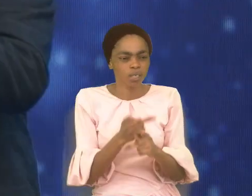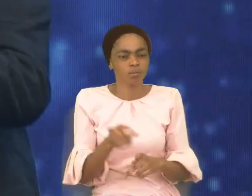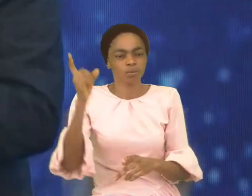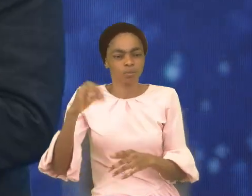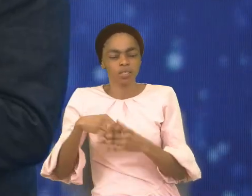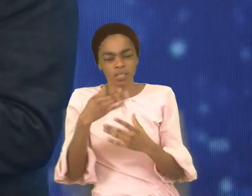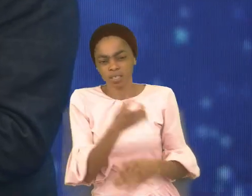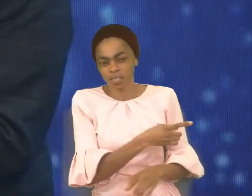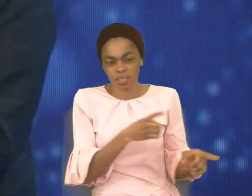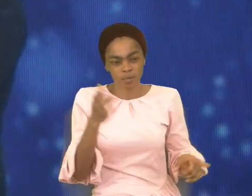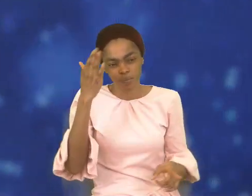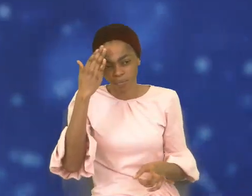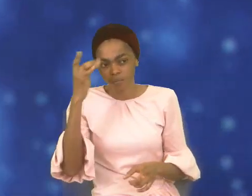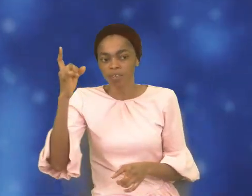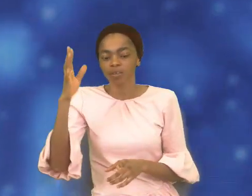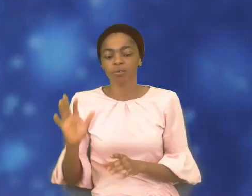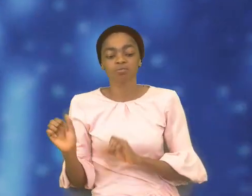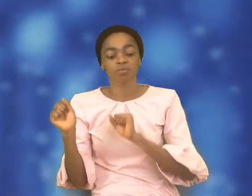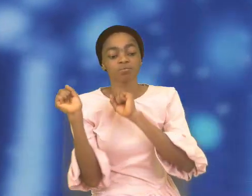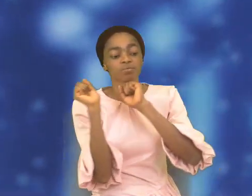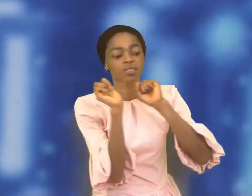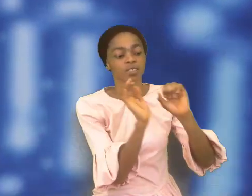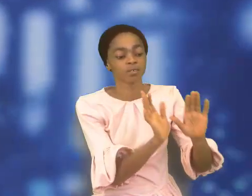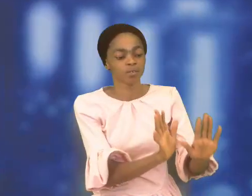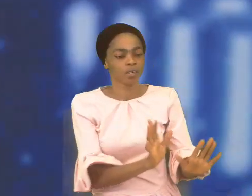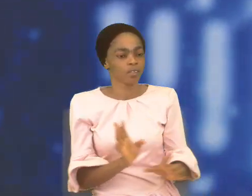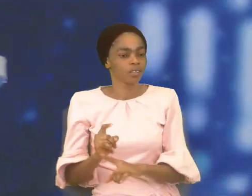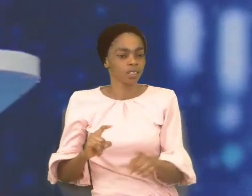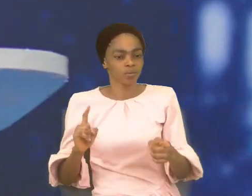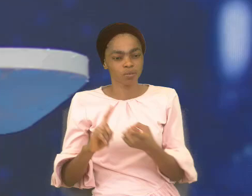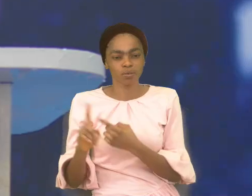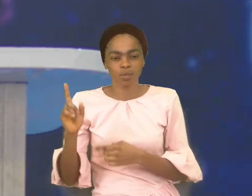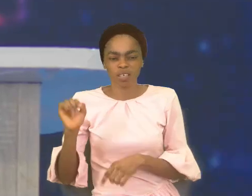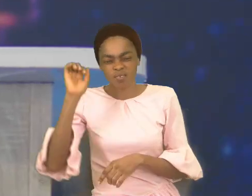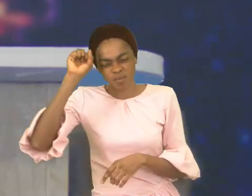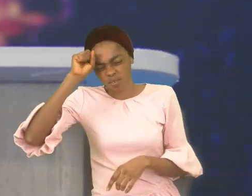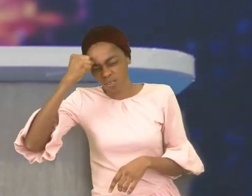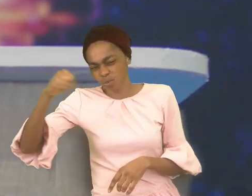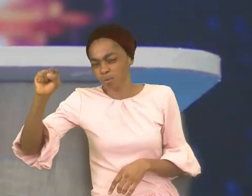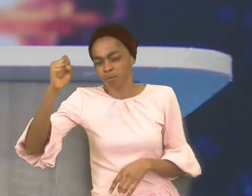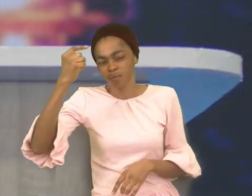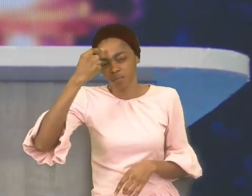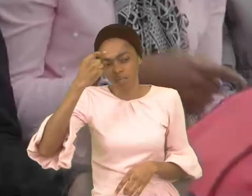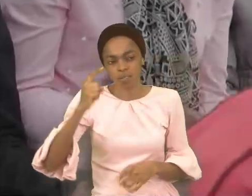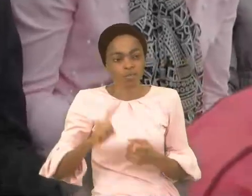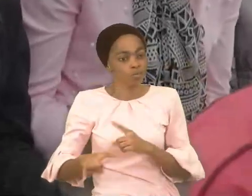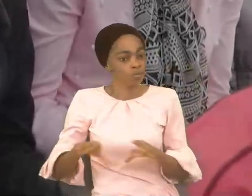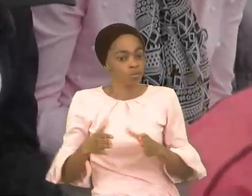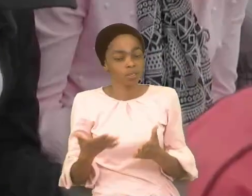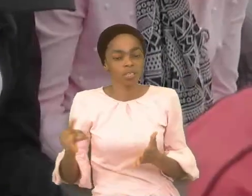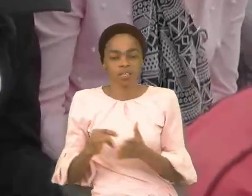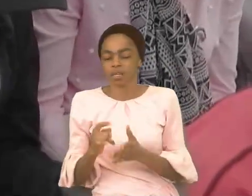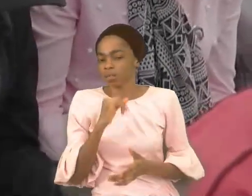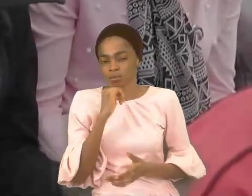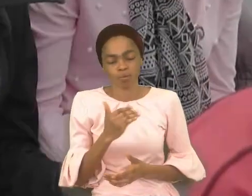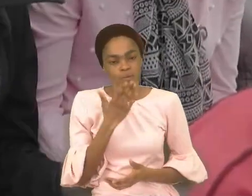mind to do those things which are not convenient. 2 Thessalonians chapter 2, I'm reading